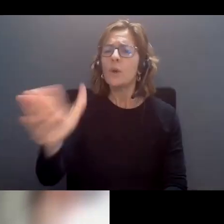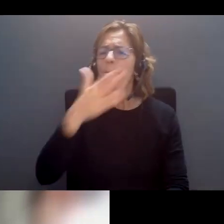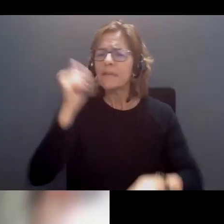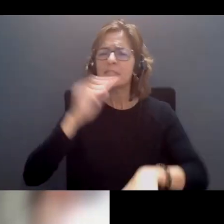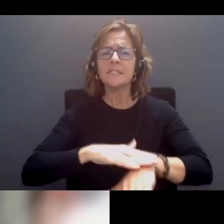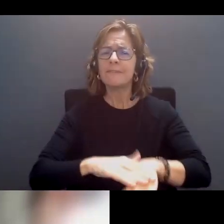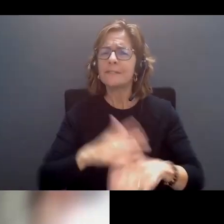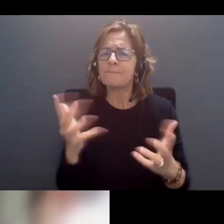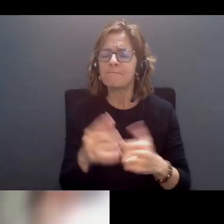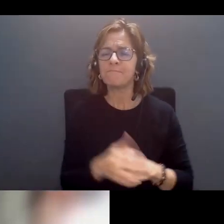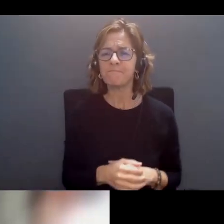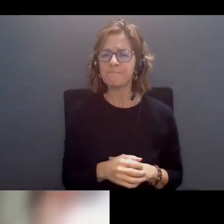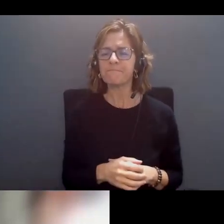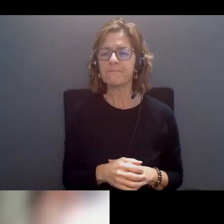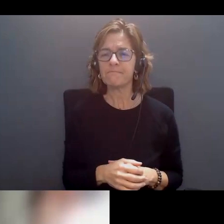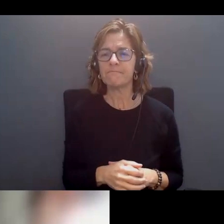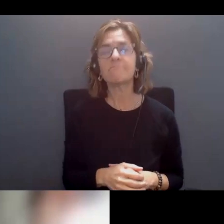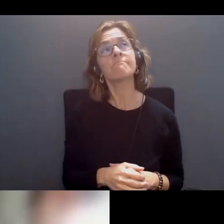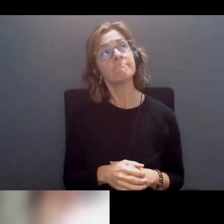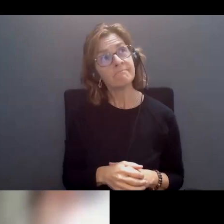Well, mostly I would say